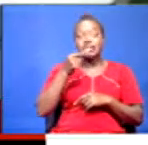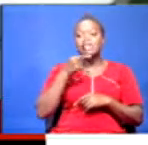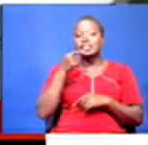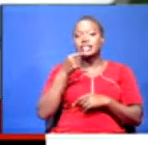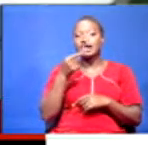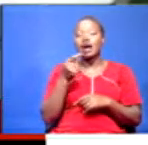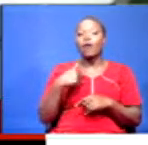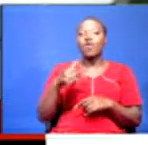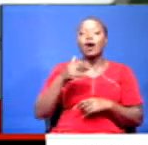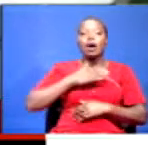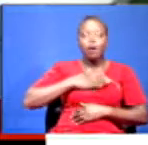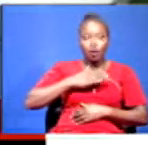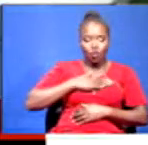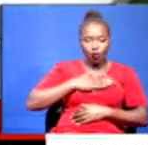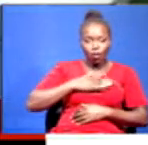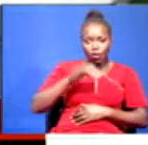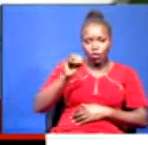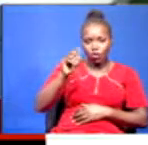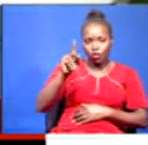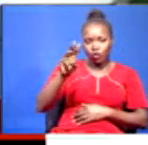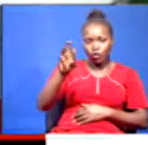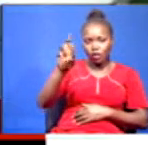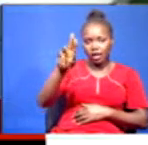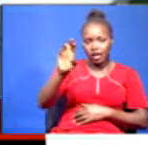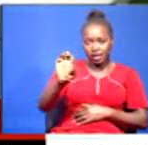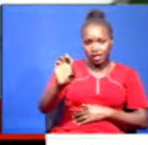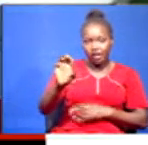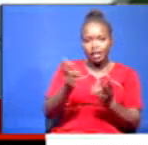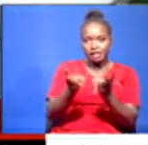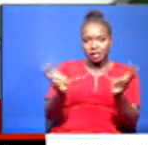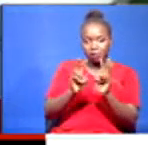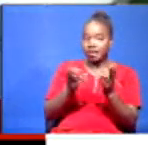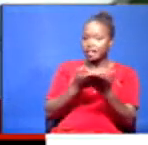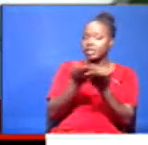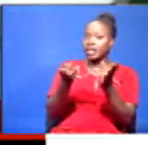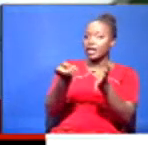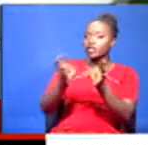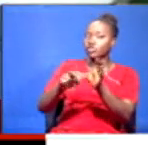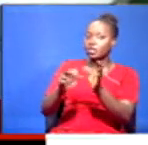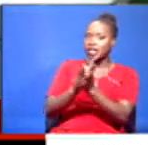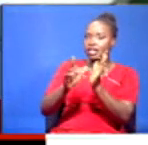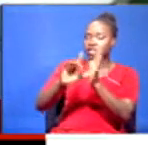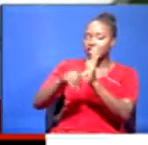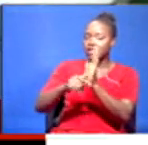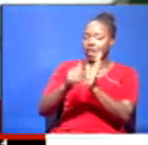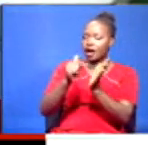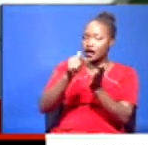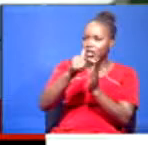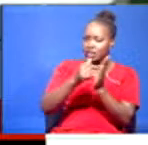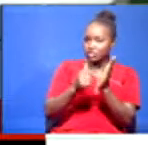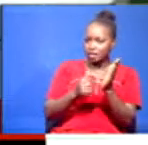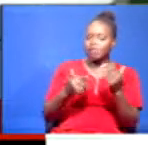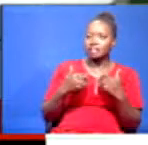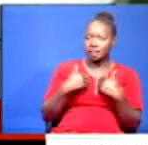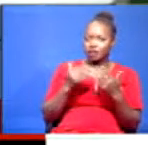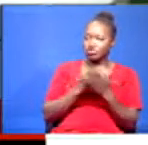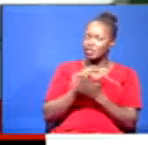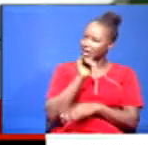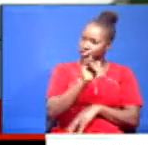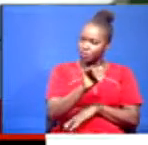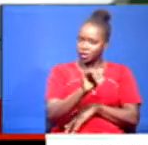colleague Nancy Okware sat on that panel, and a little later on we hope to get you something more comprehensive, so stay with us on